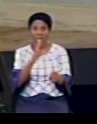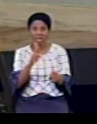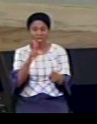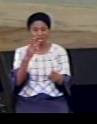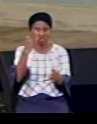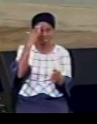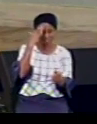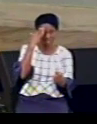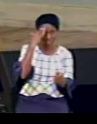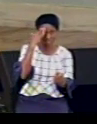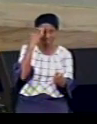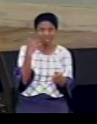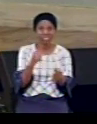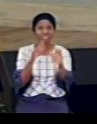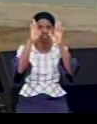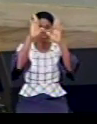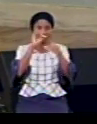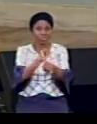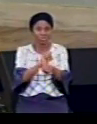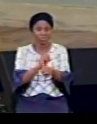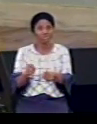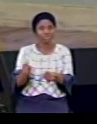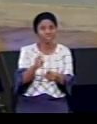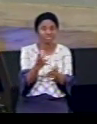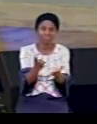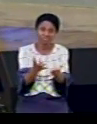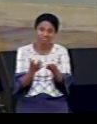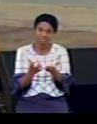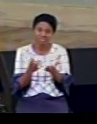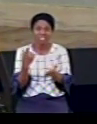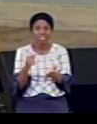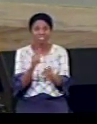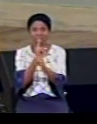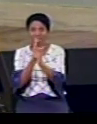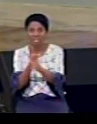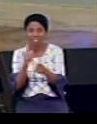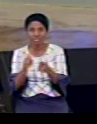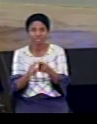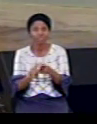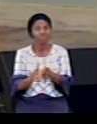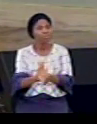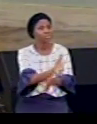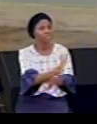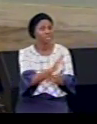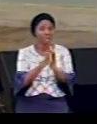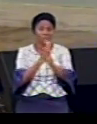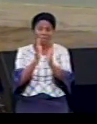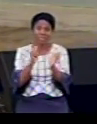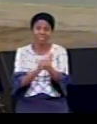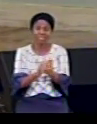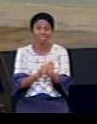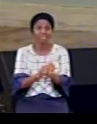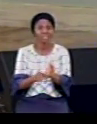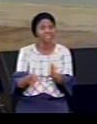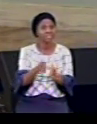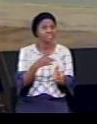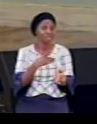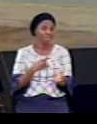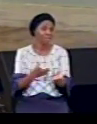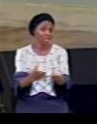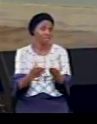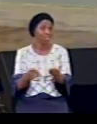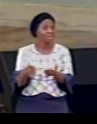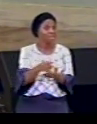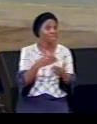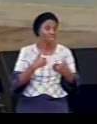miracle, the desire, the answer to their prayer that they want. They have